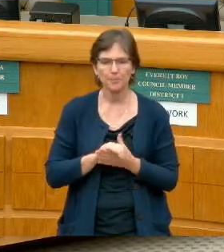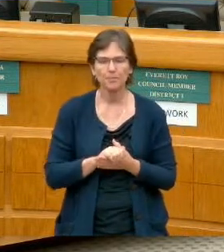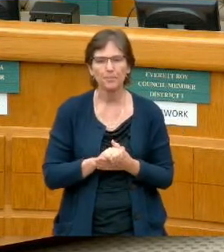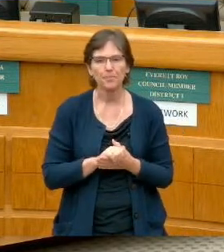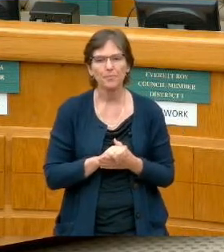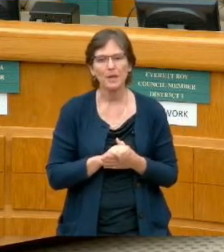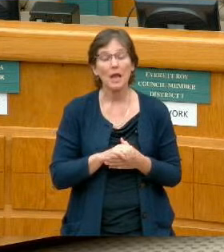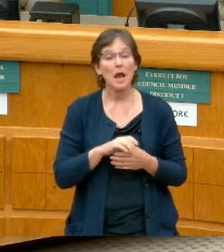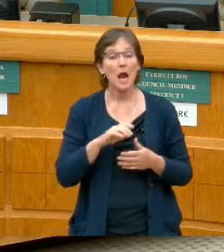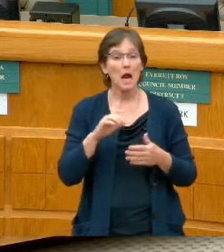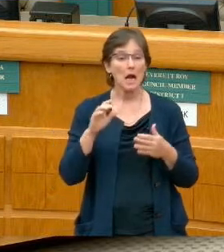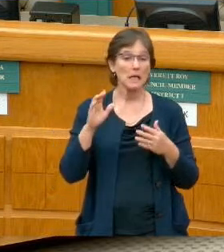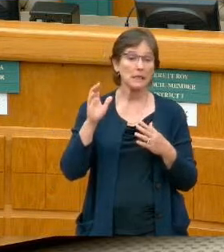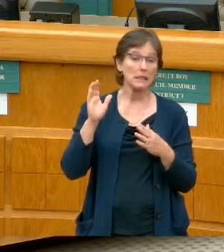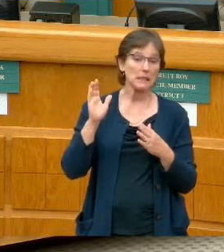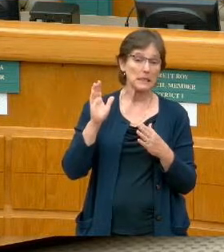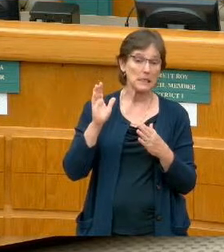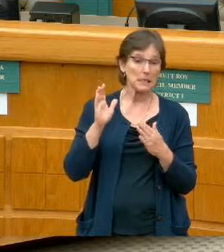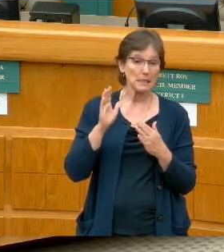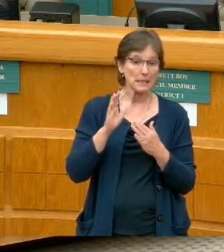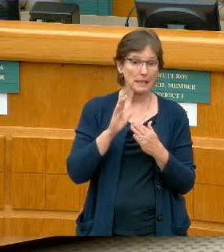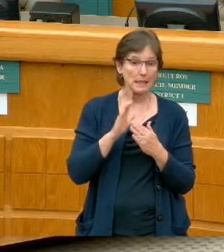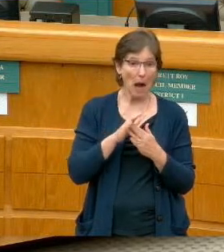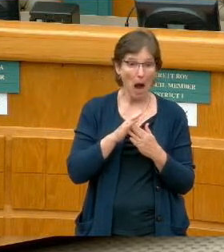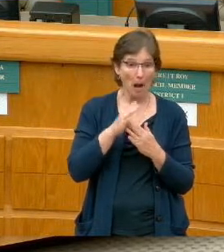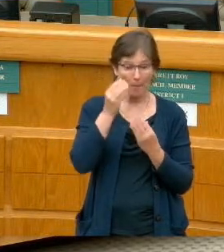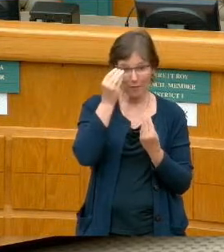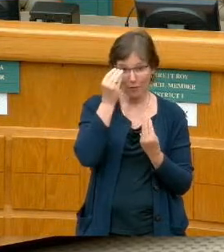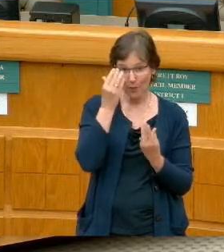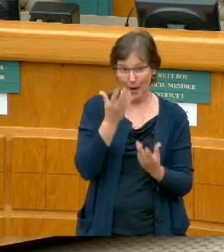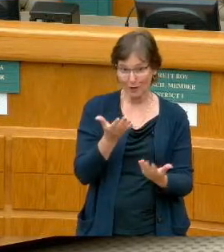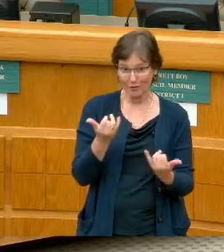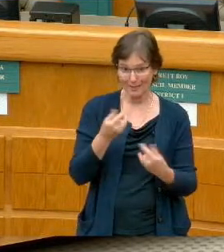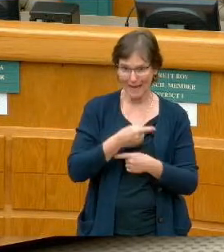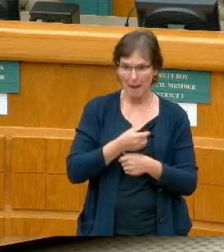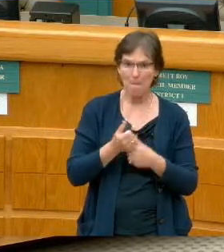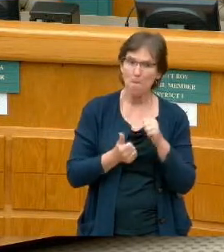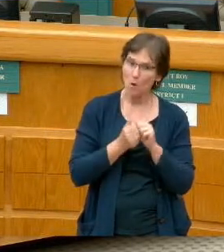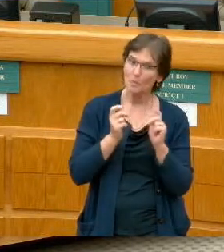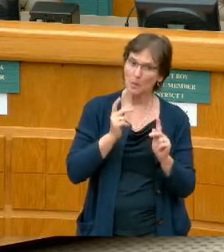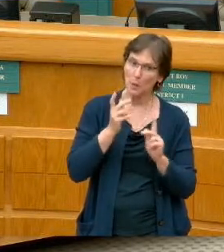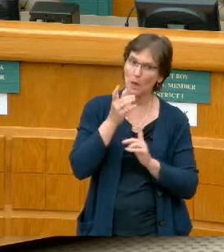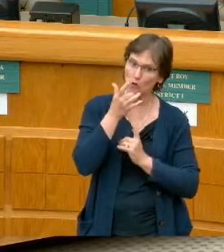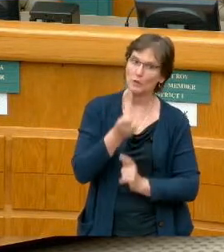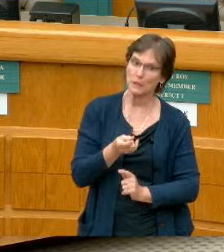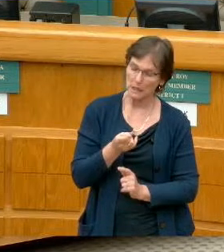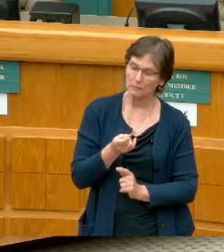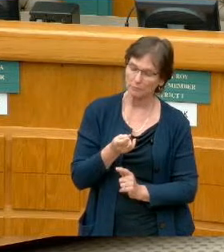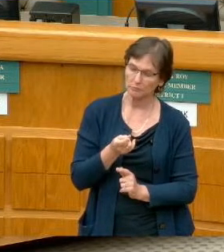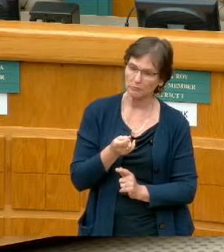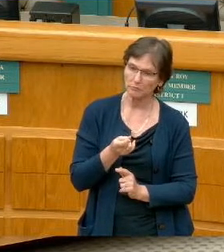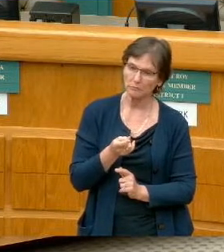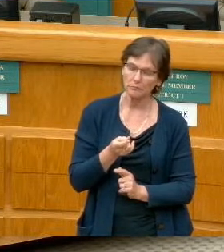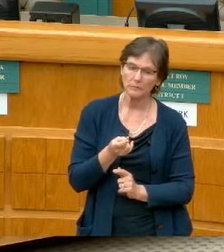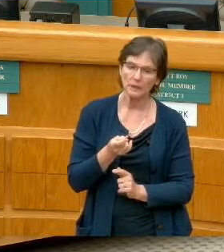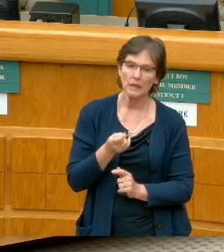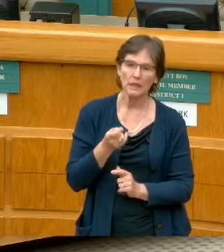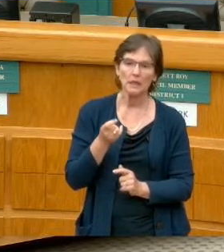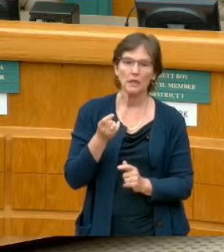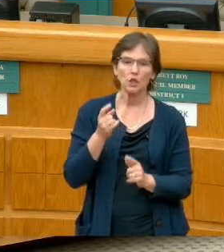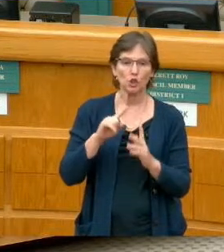The number one item that I think most folks are interested in, particularly those of us in business, that on Monday, September